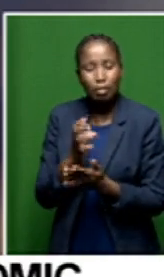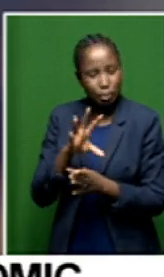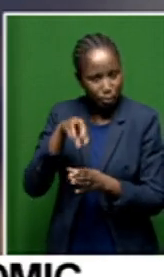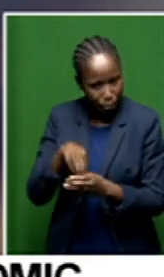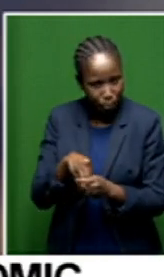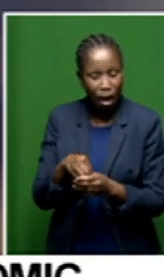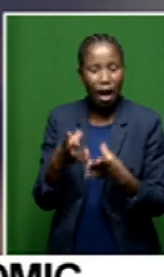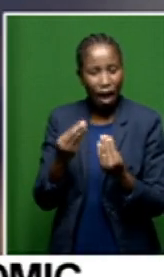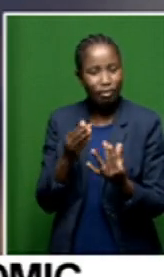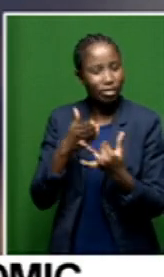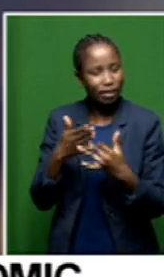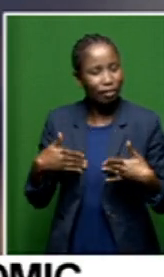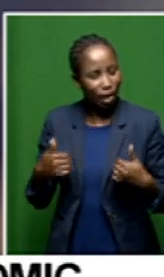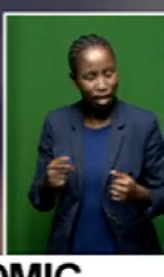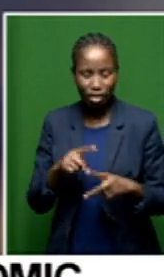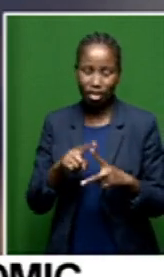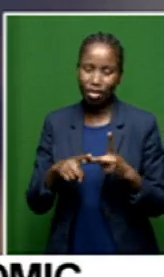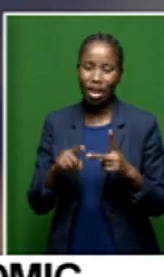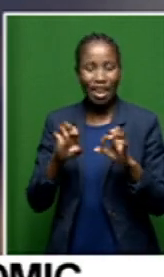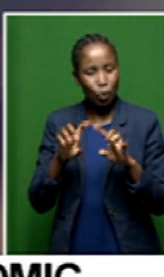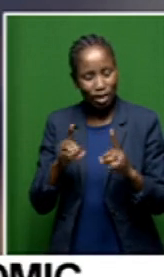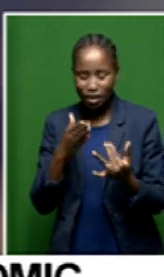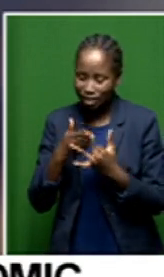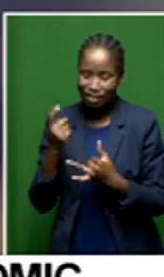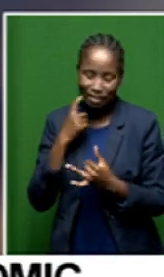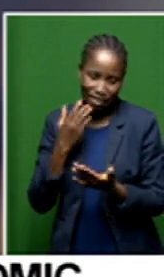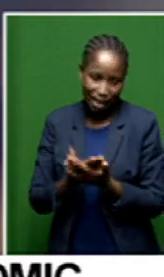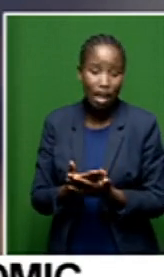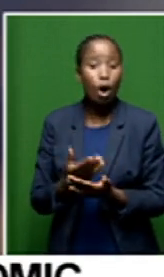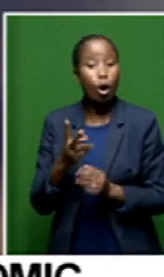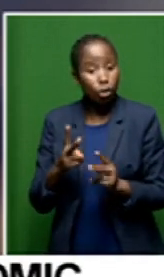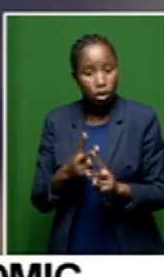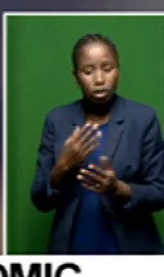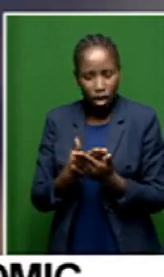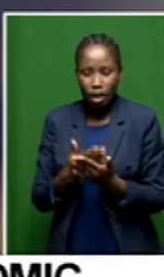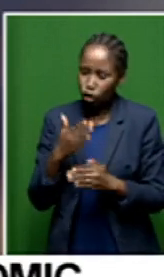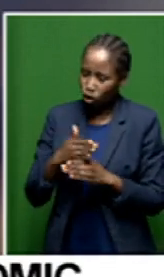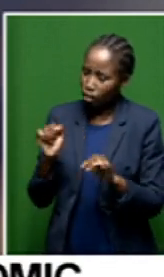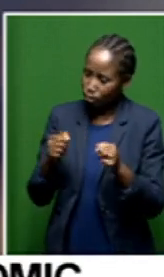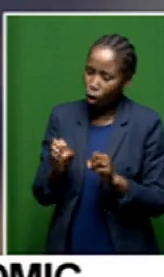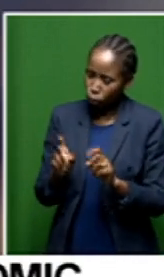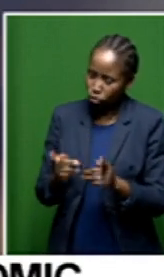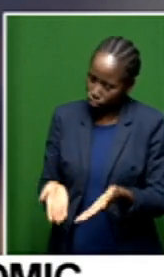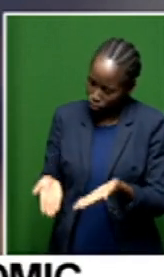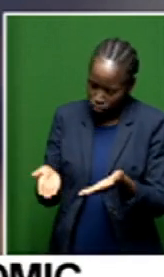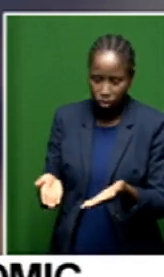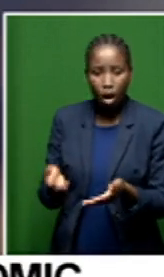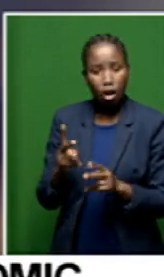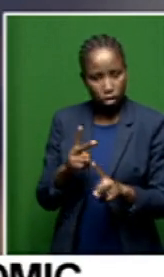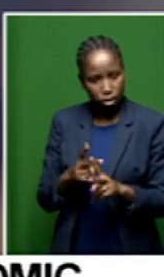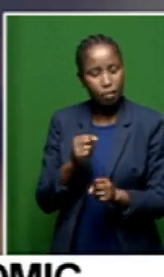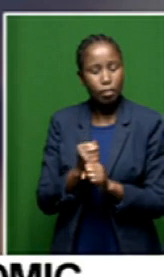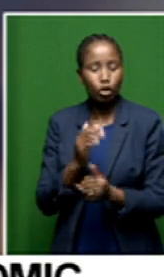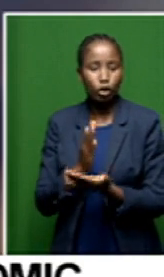health, access education correctly, and of course then be able to find opportunities for jobs, but at the same time to ensure that the rule